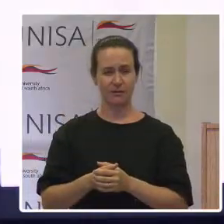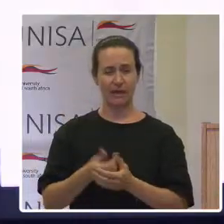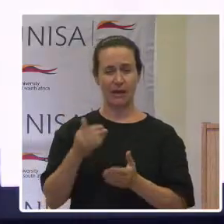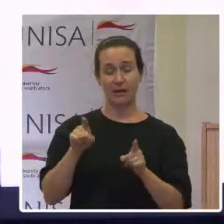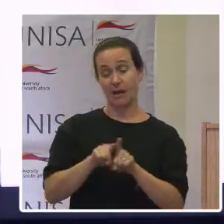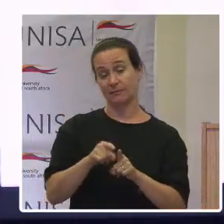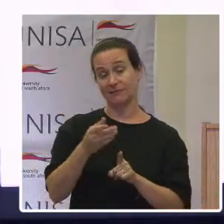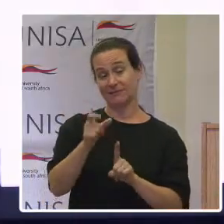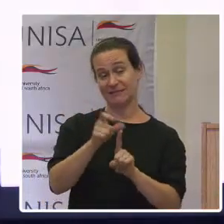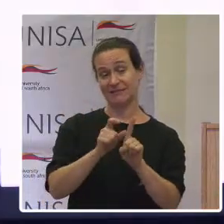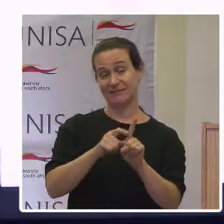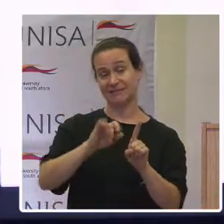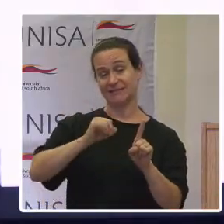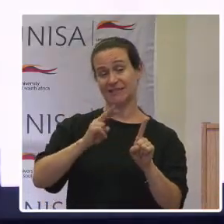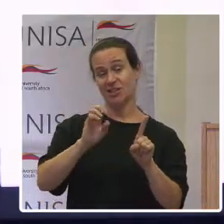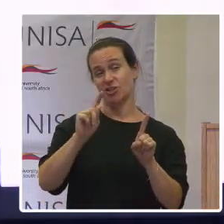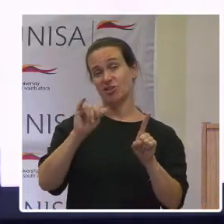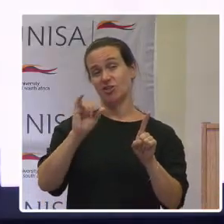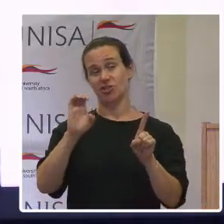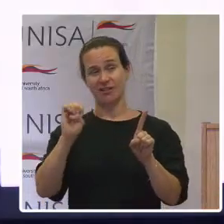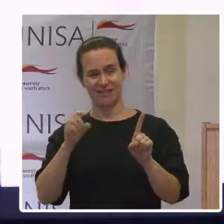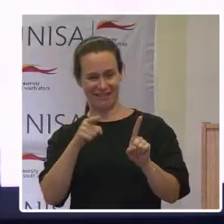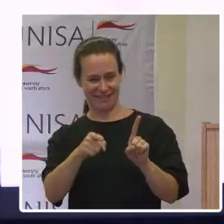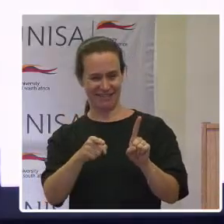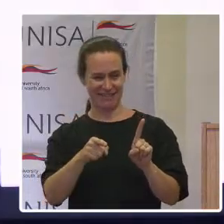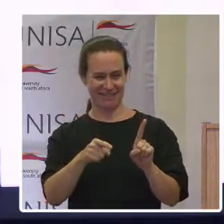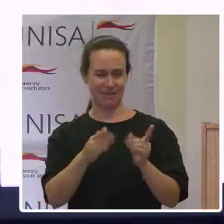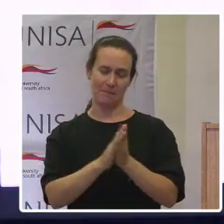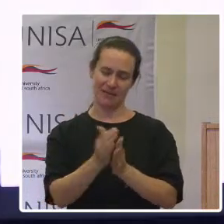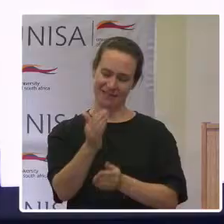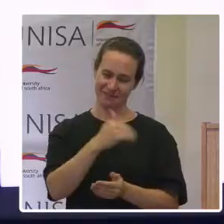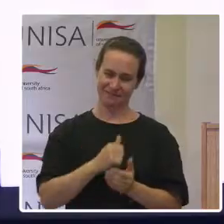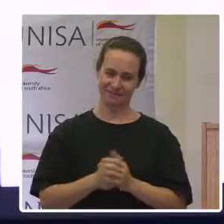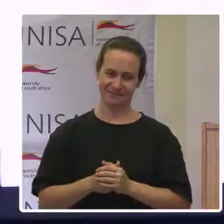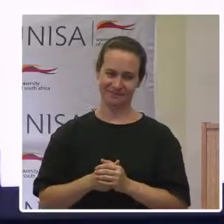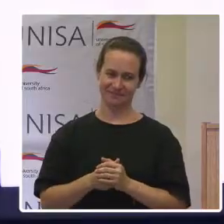Mr. Justice Melman, please ascend the stage.